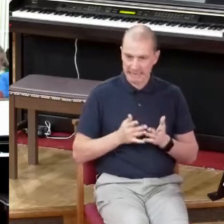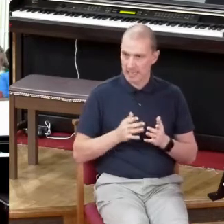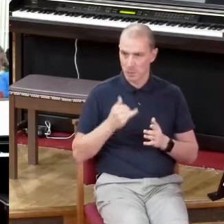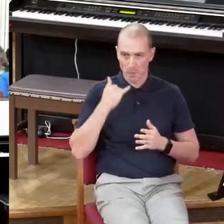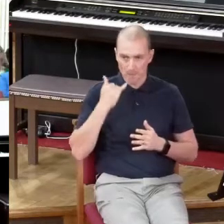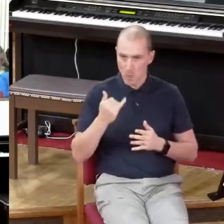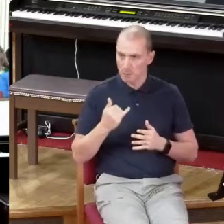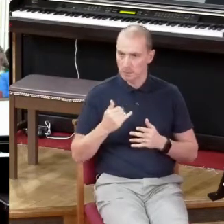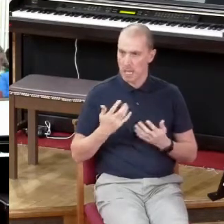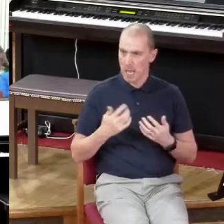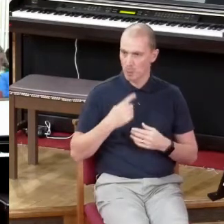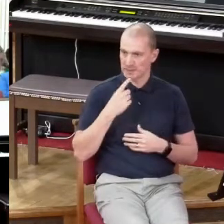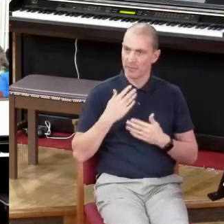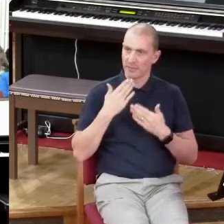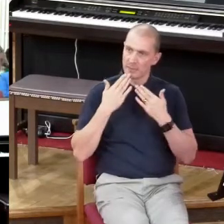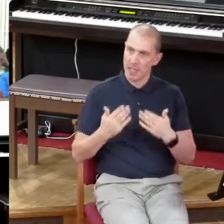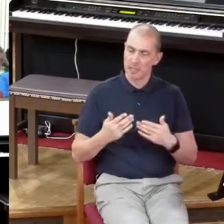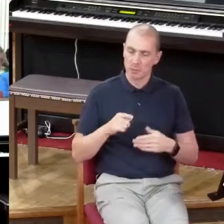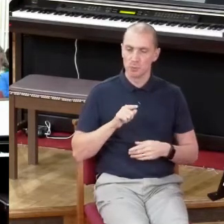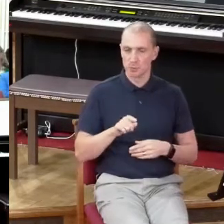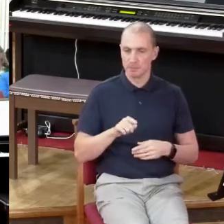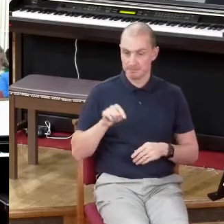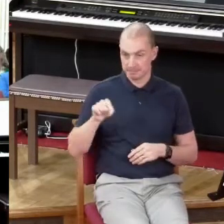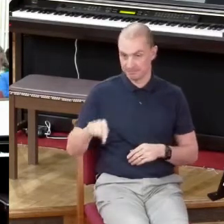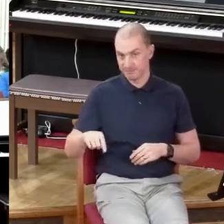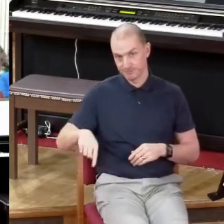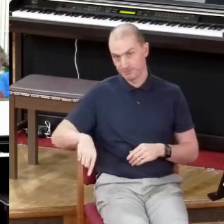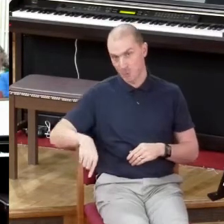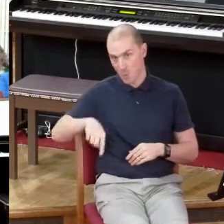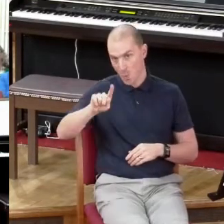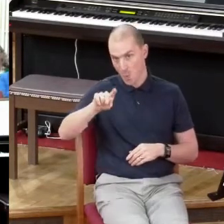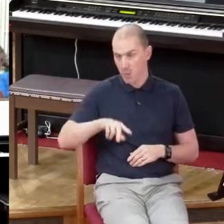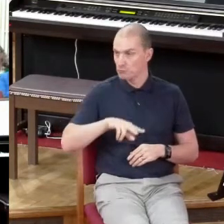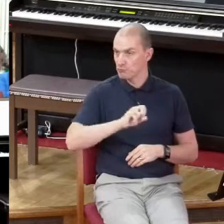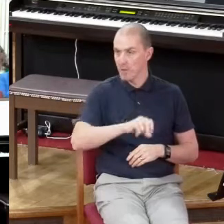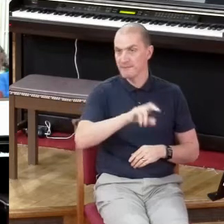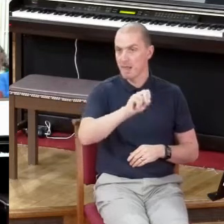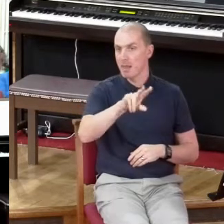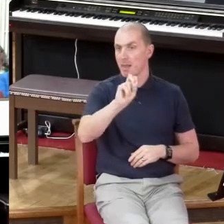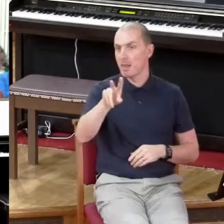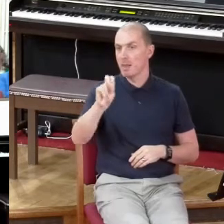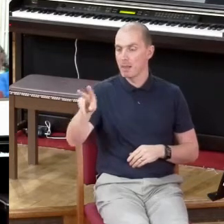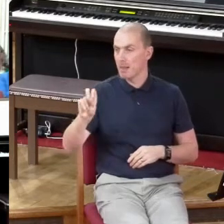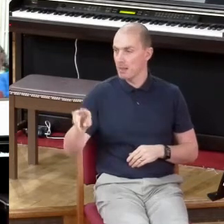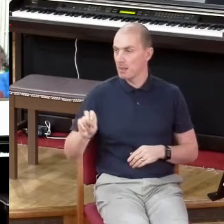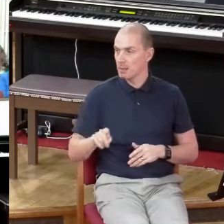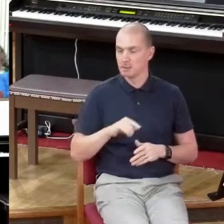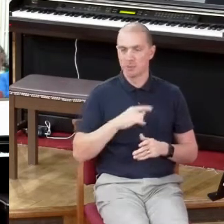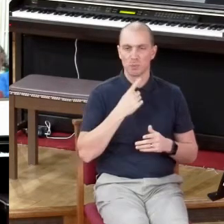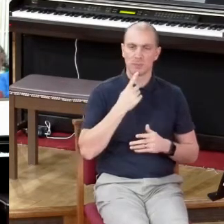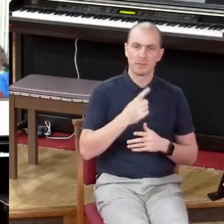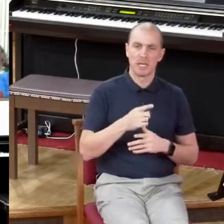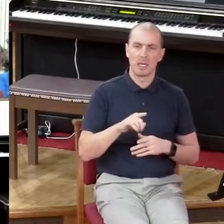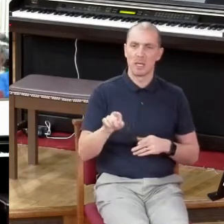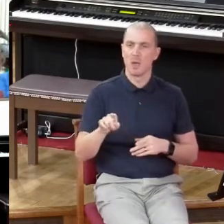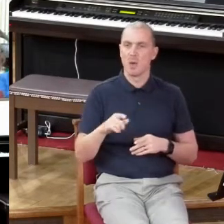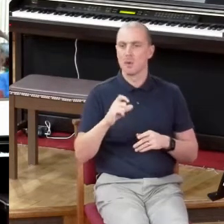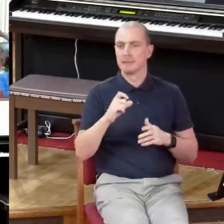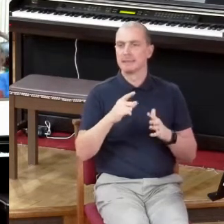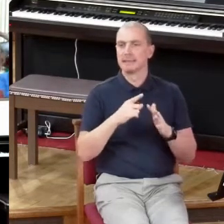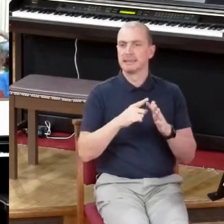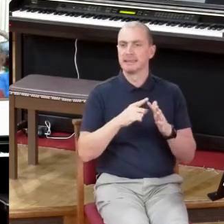that. They used to send people all around the empire, and they used to say, Caesar, there is a new emperor, and he is now the